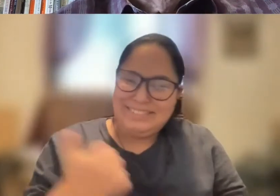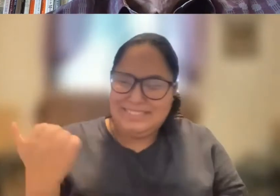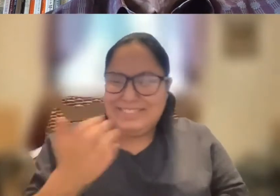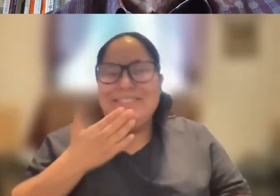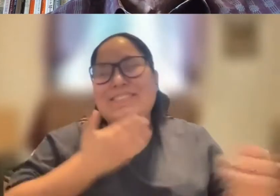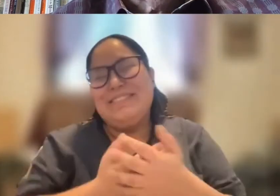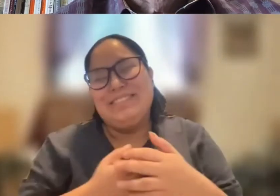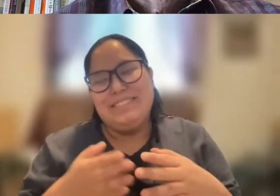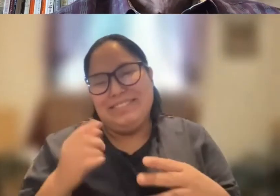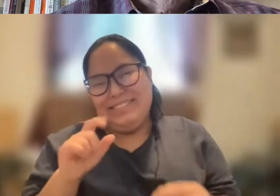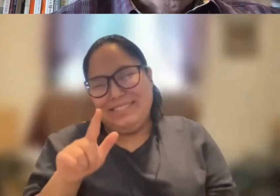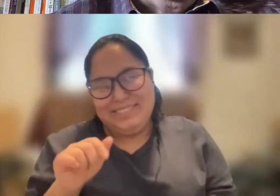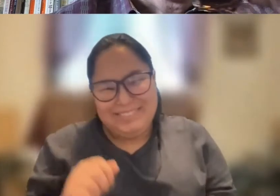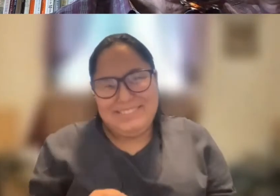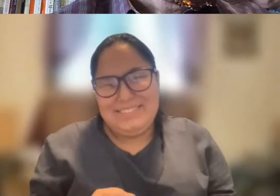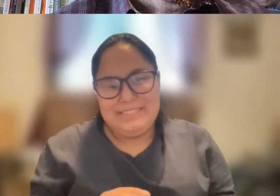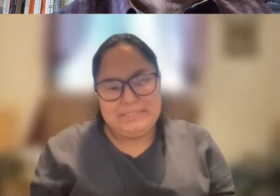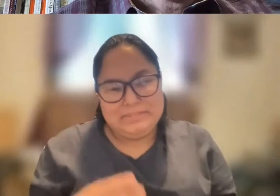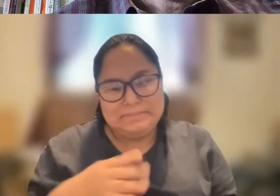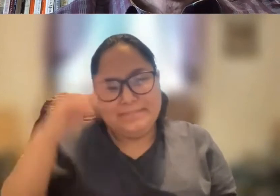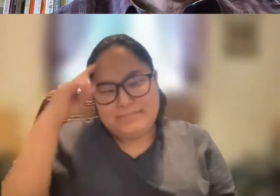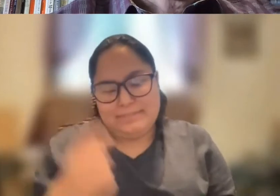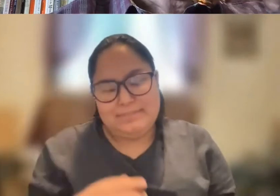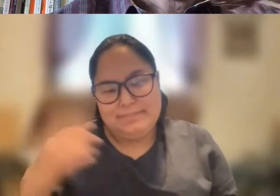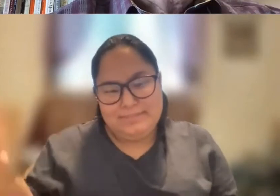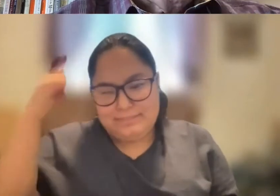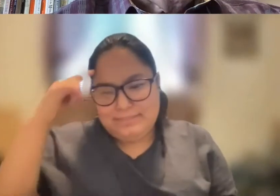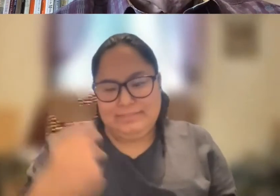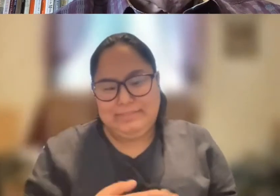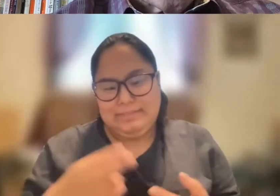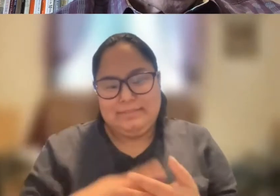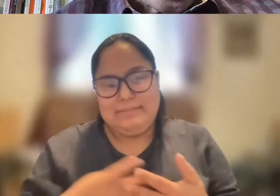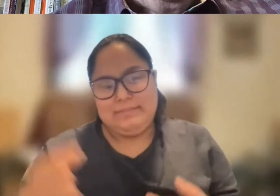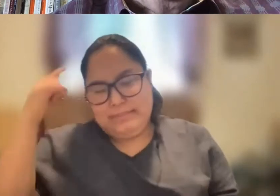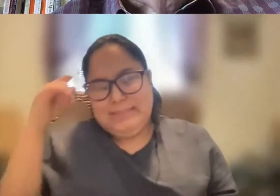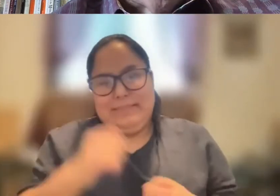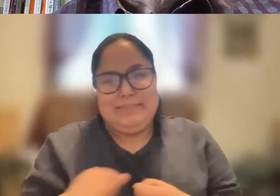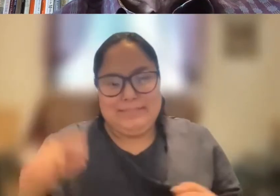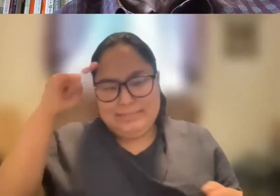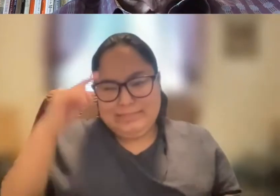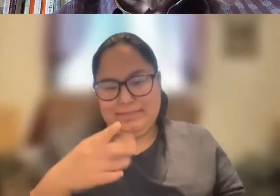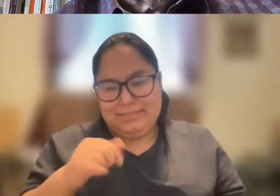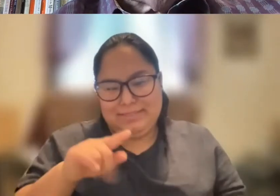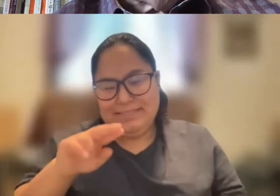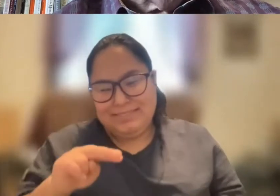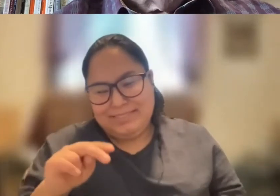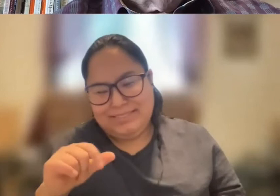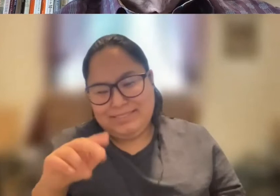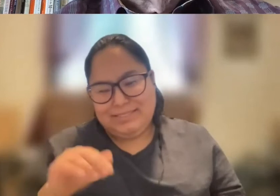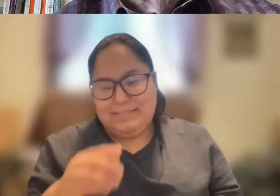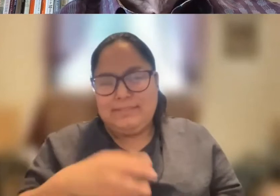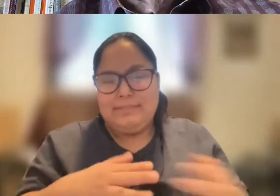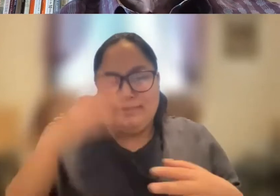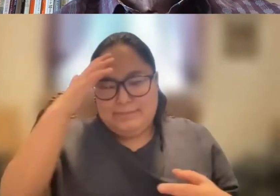go well. So we decided that we would use this time as a practice for retirement. And as soon as we had